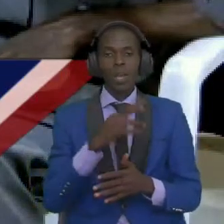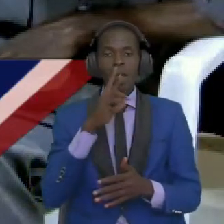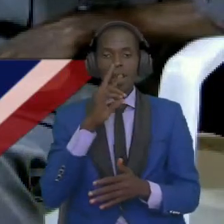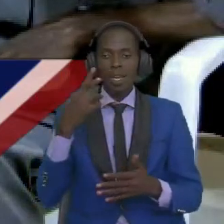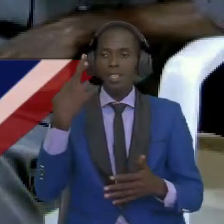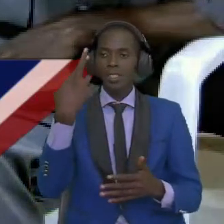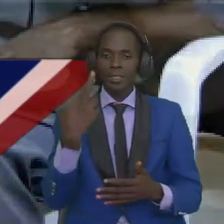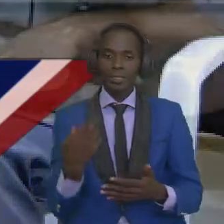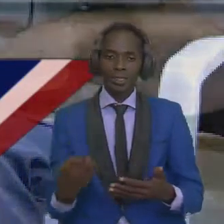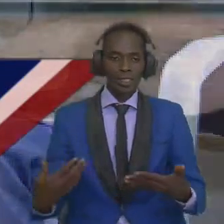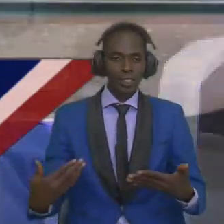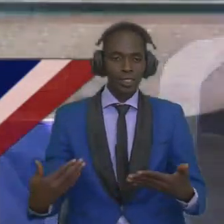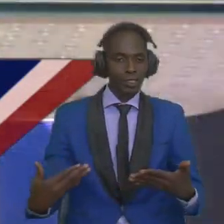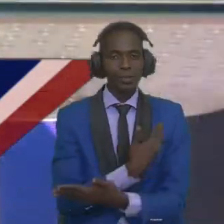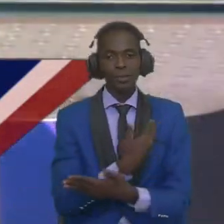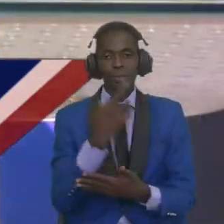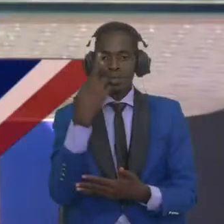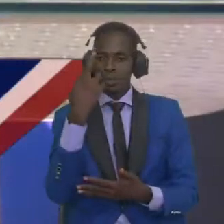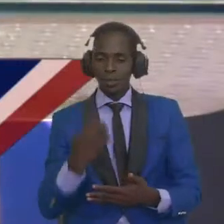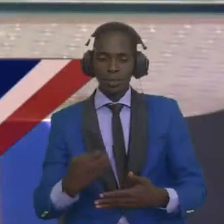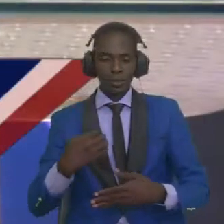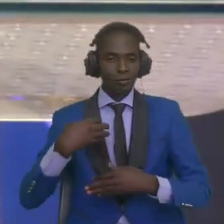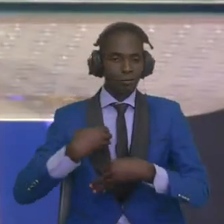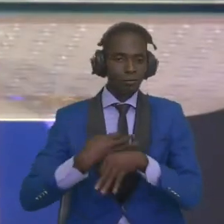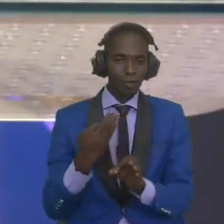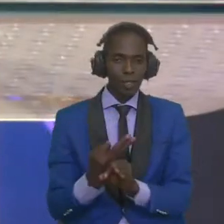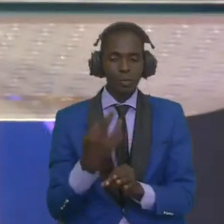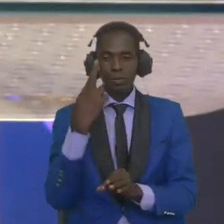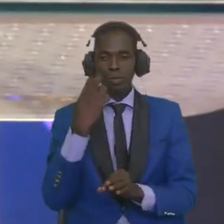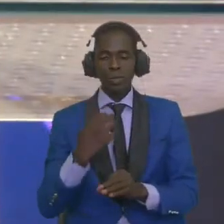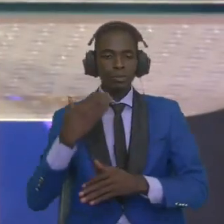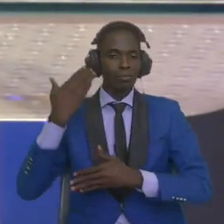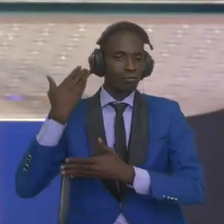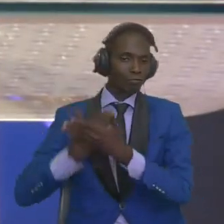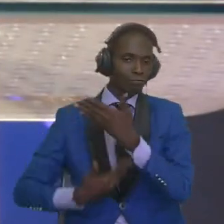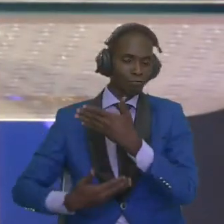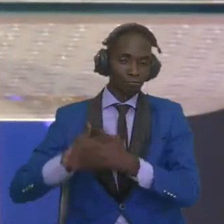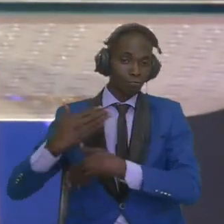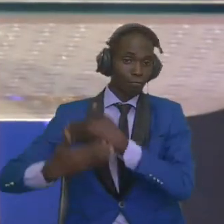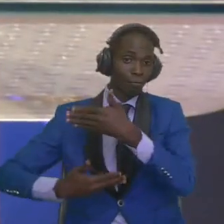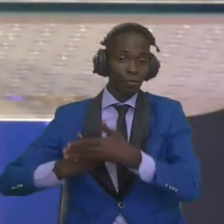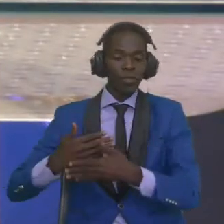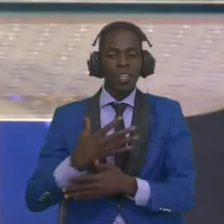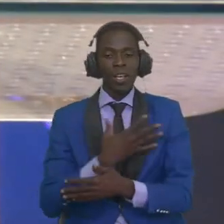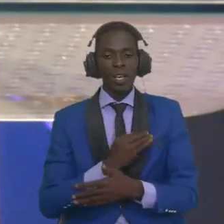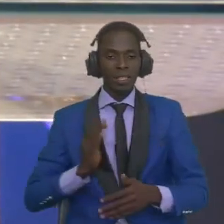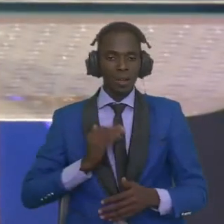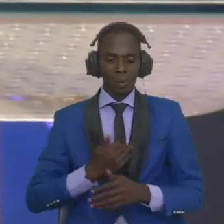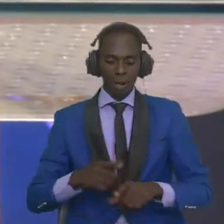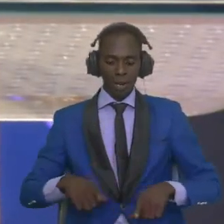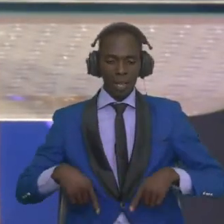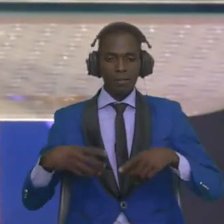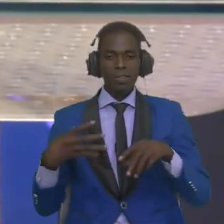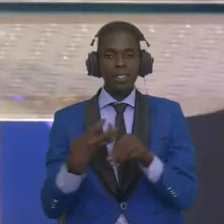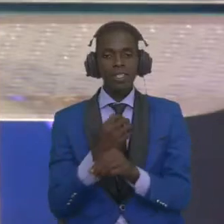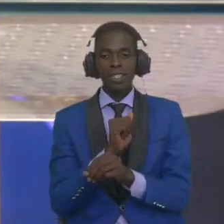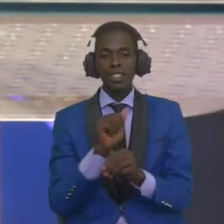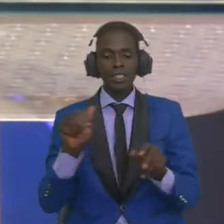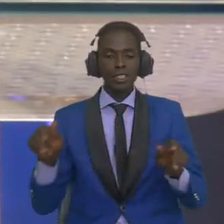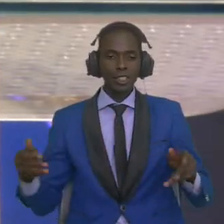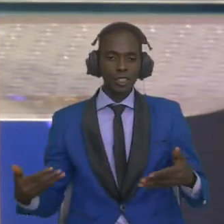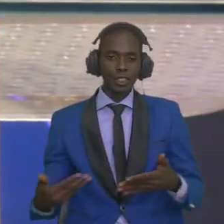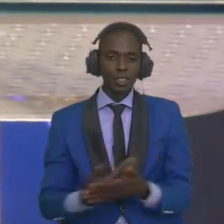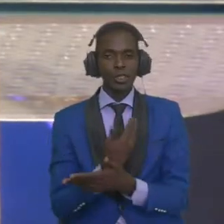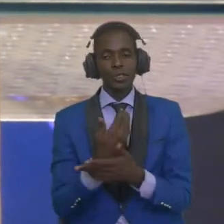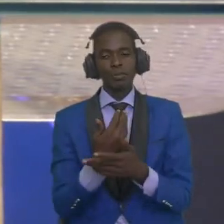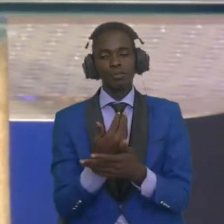we're renewed, we're refined, we're reformed, and our lives take on a new nature and a new light and